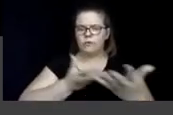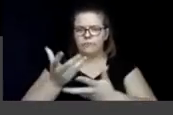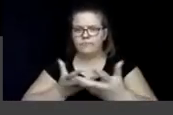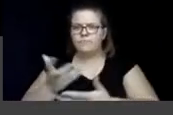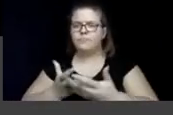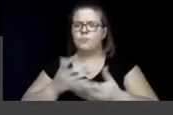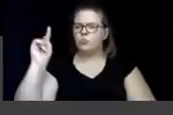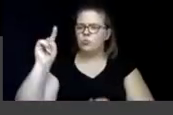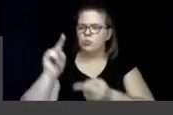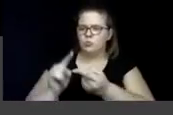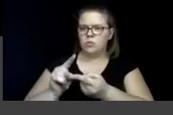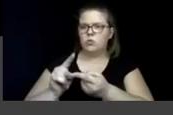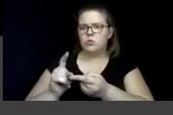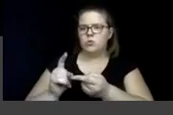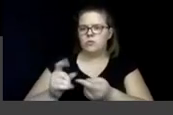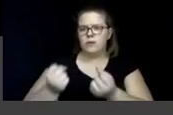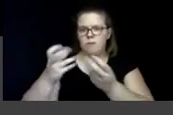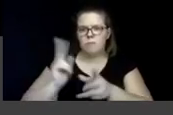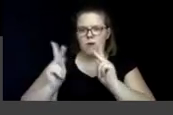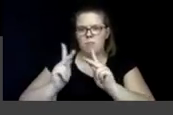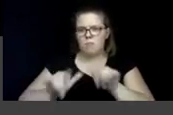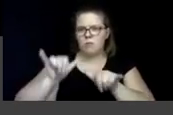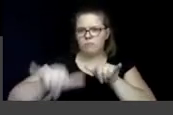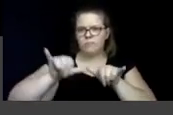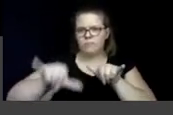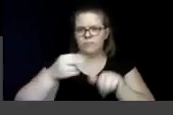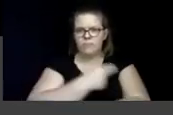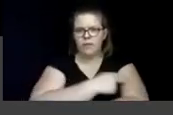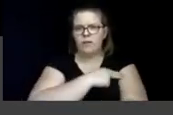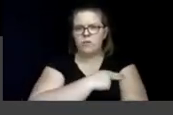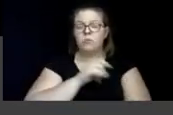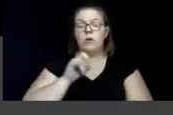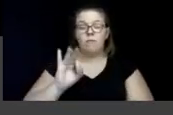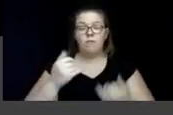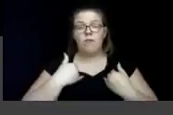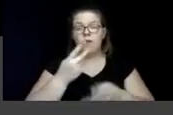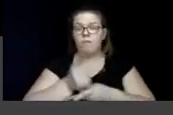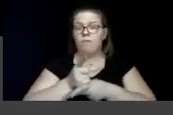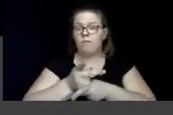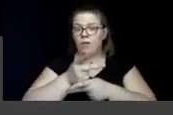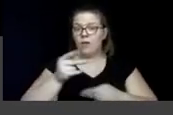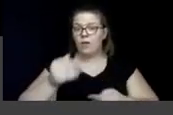admissions. So if someone was coming in just with caregiver issues,